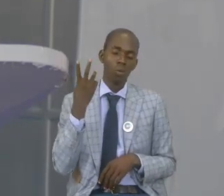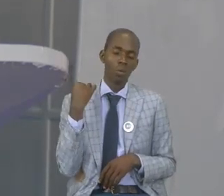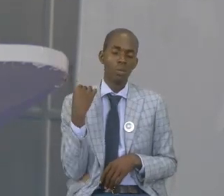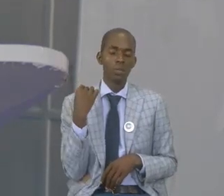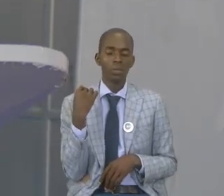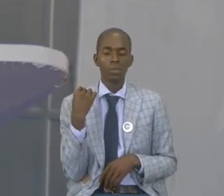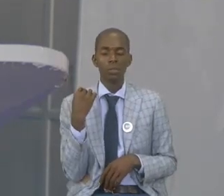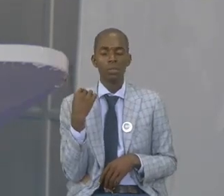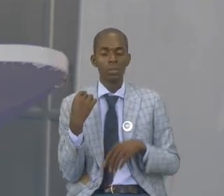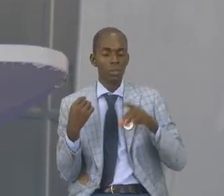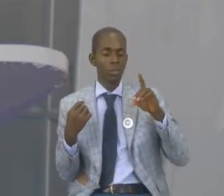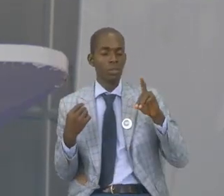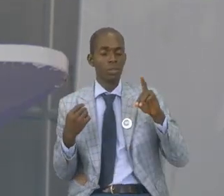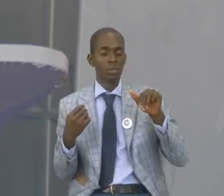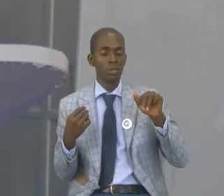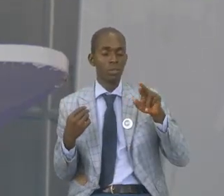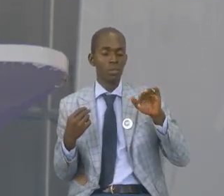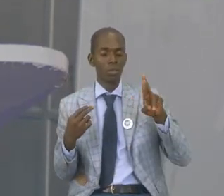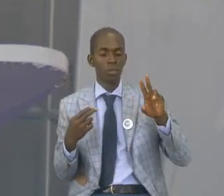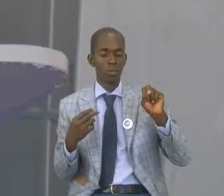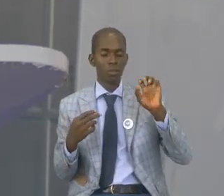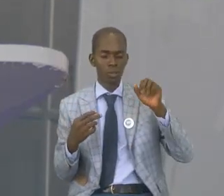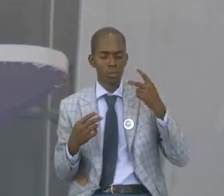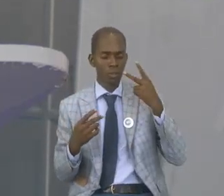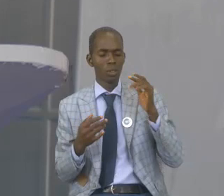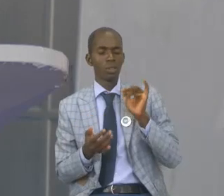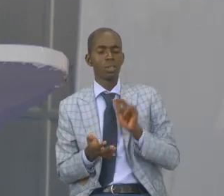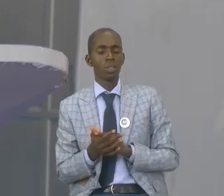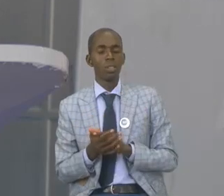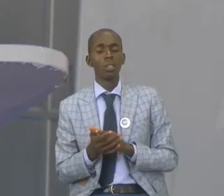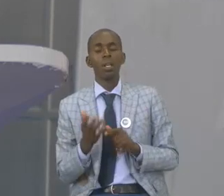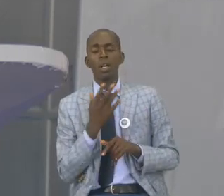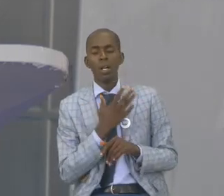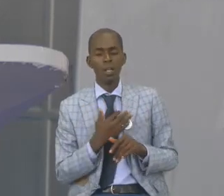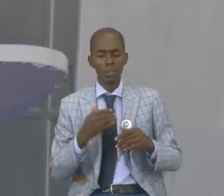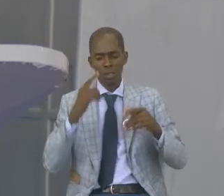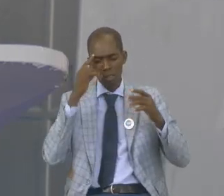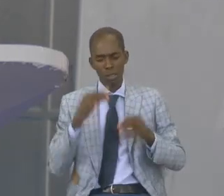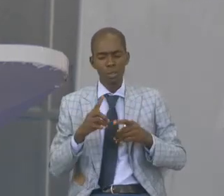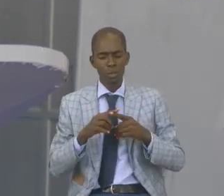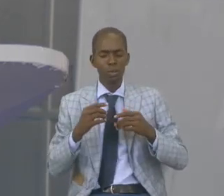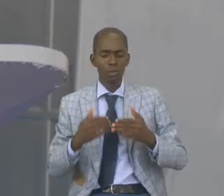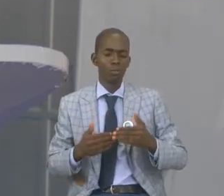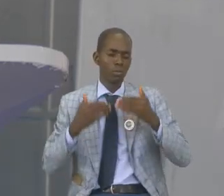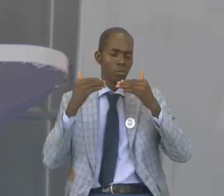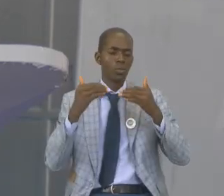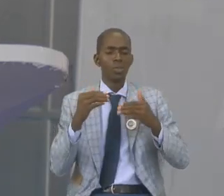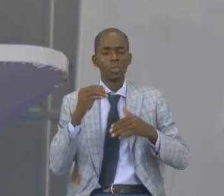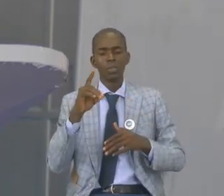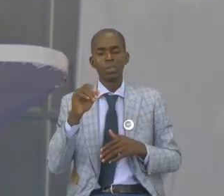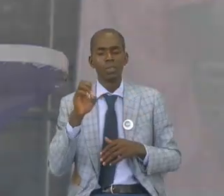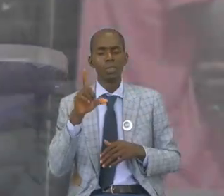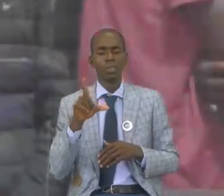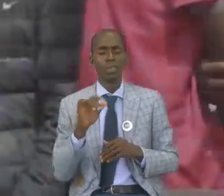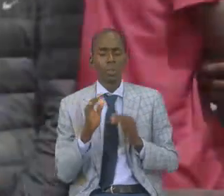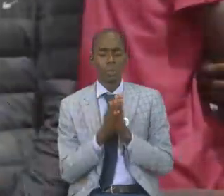Darius could see that. And so he decided he was going to promote him. Pray that God, the Lord